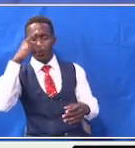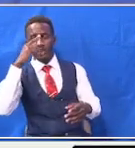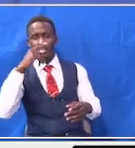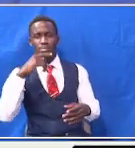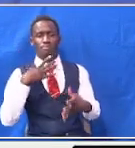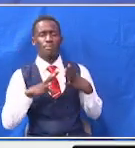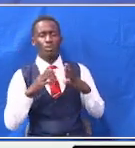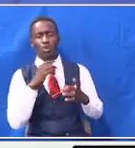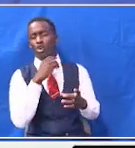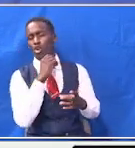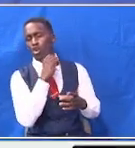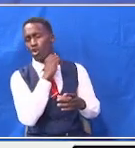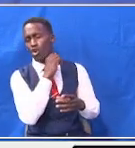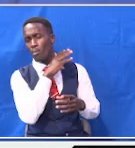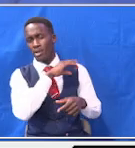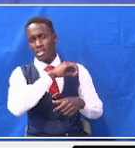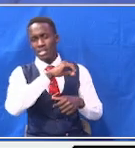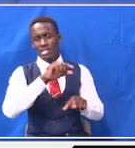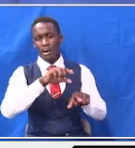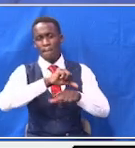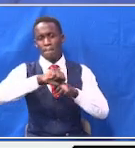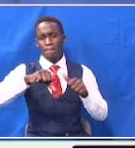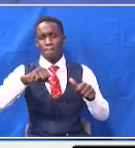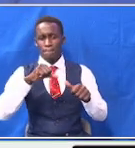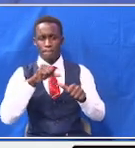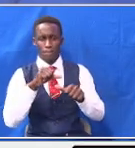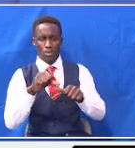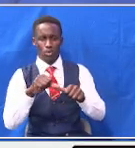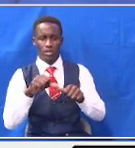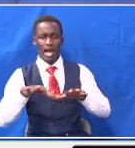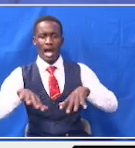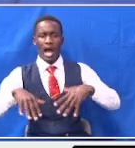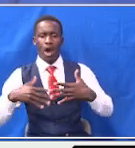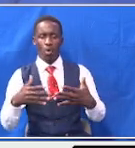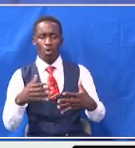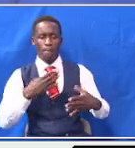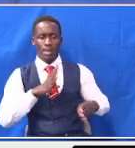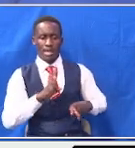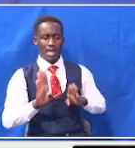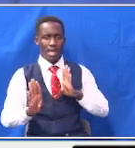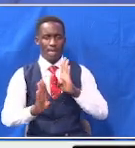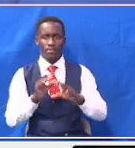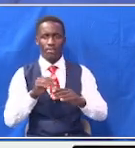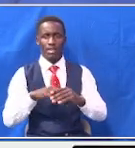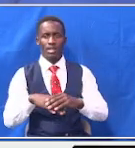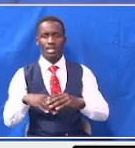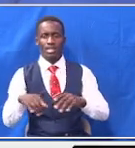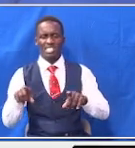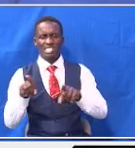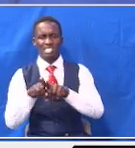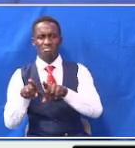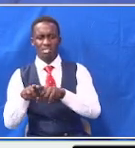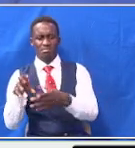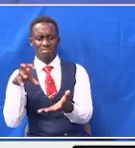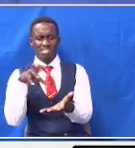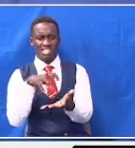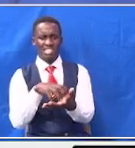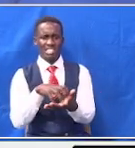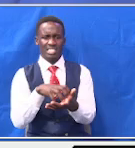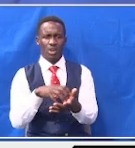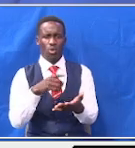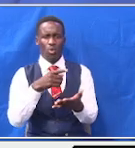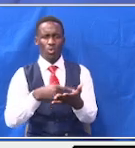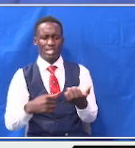we treat each other as the East African community. What would you have to say to such an incident of, you know, one Kizza